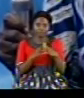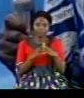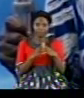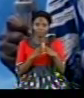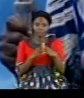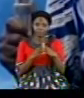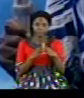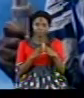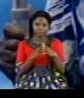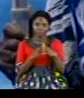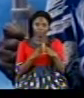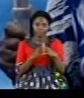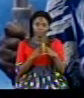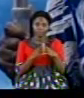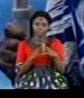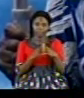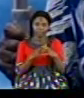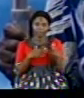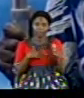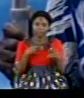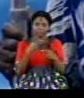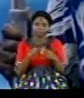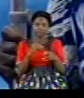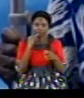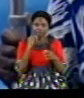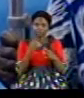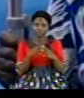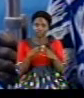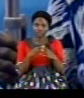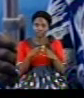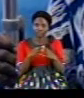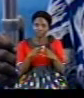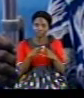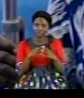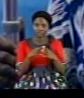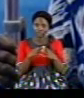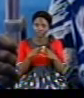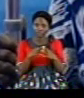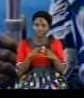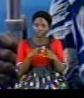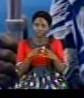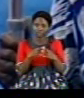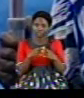Okay. My name is Lynette Osaisai from Bayelsa